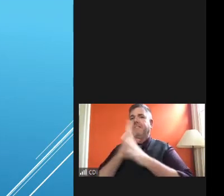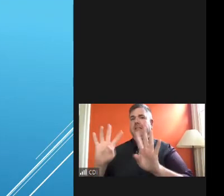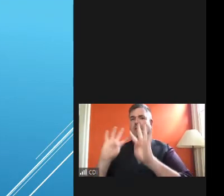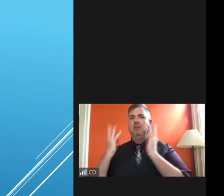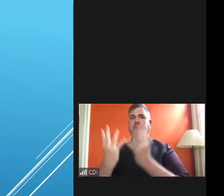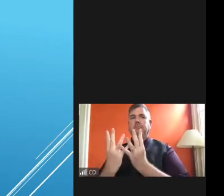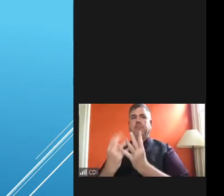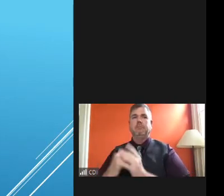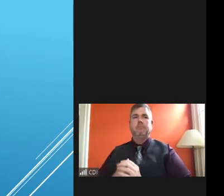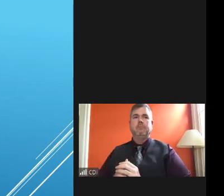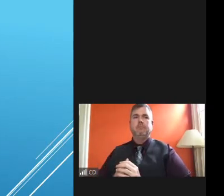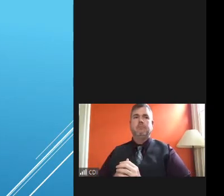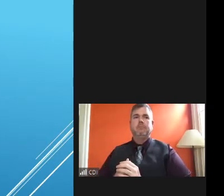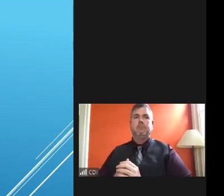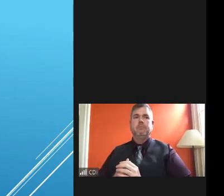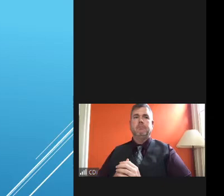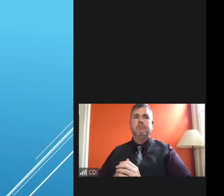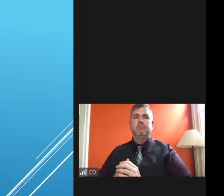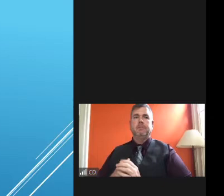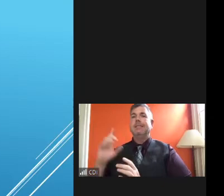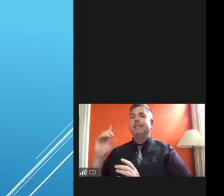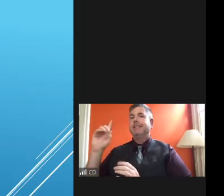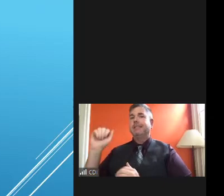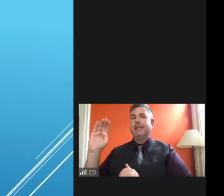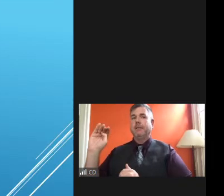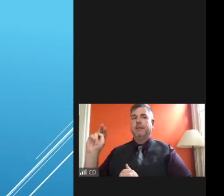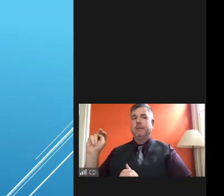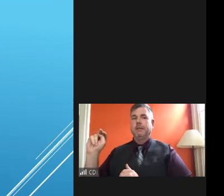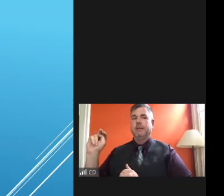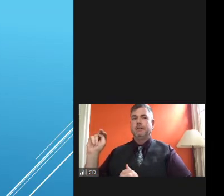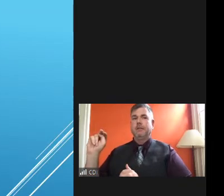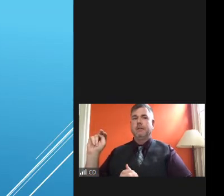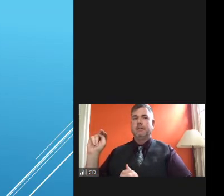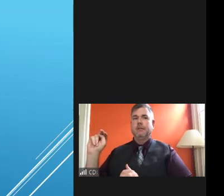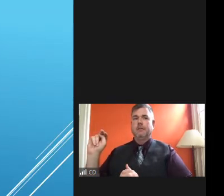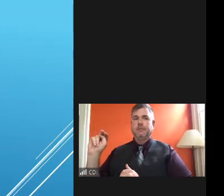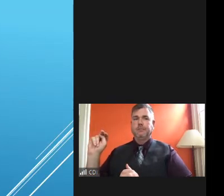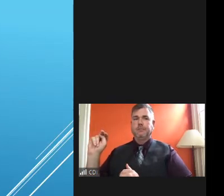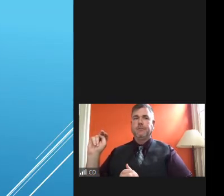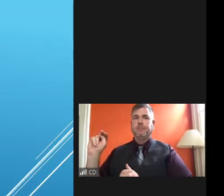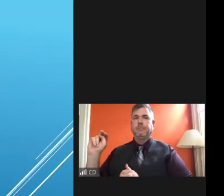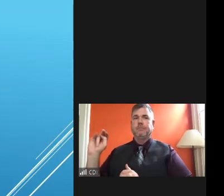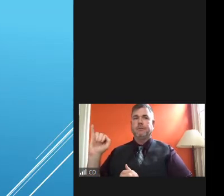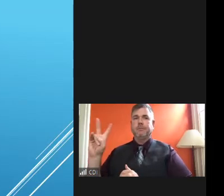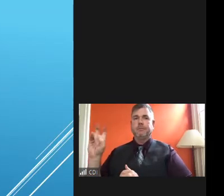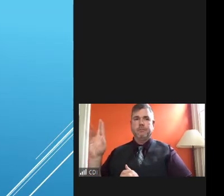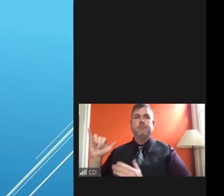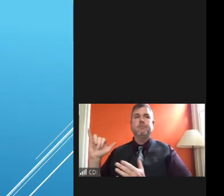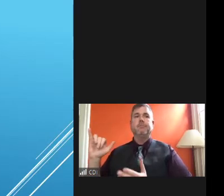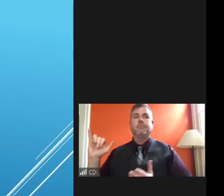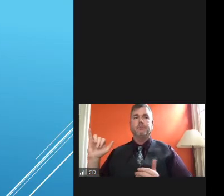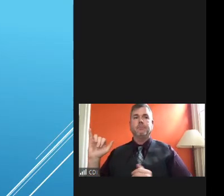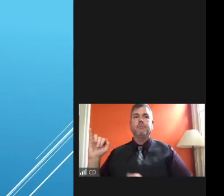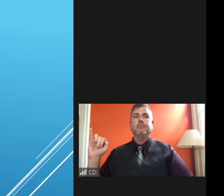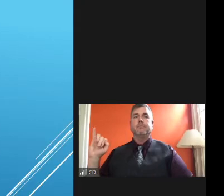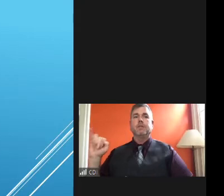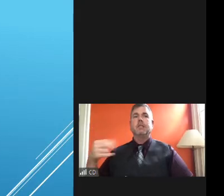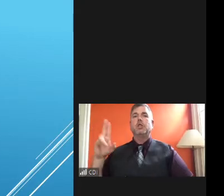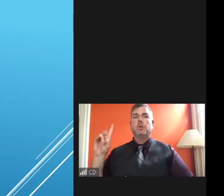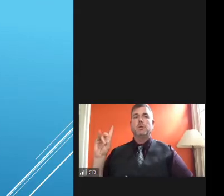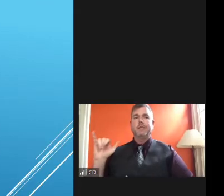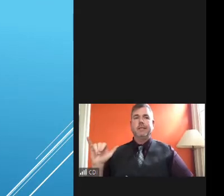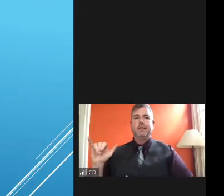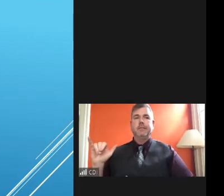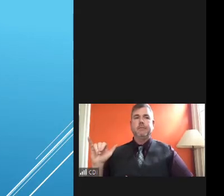leading a larger Marin Economic Recovery committee that is looking at how to support our